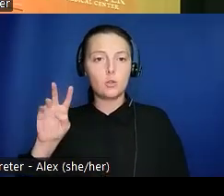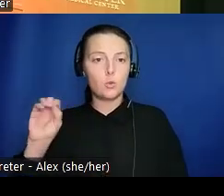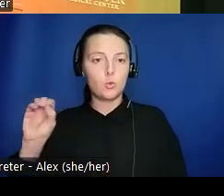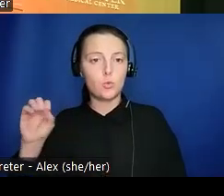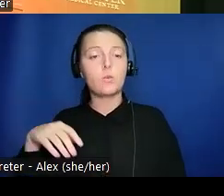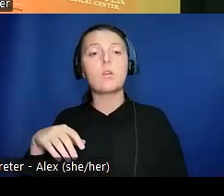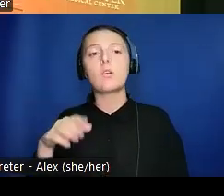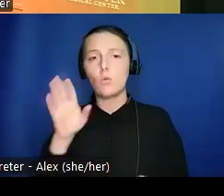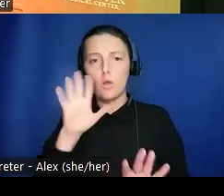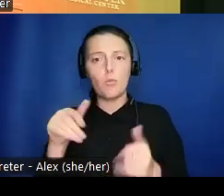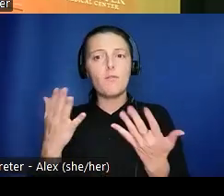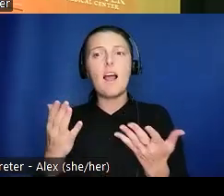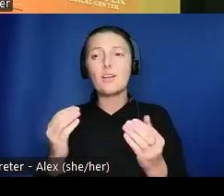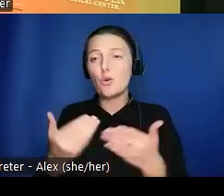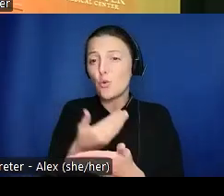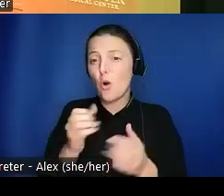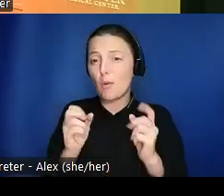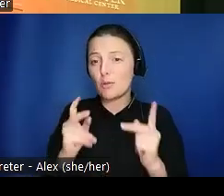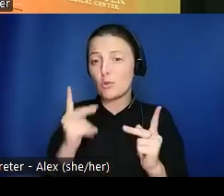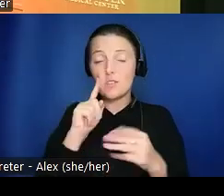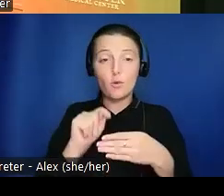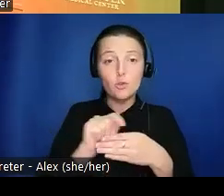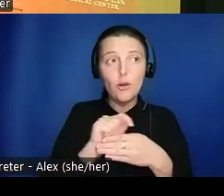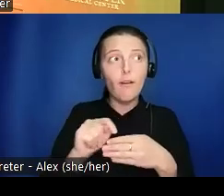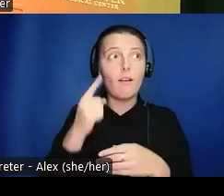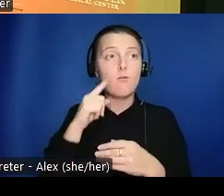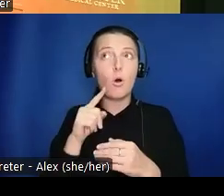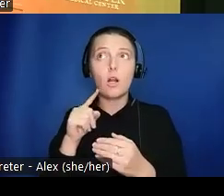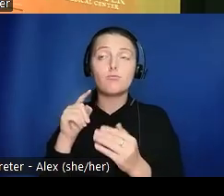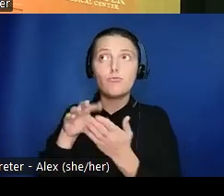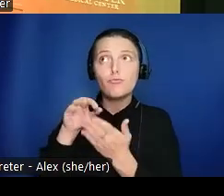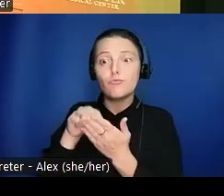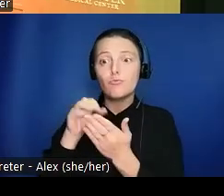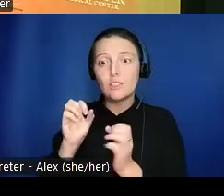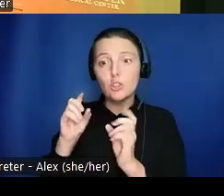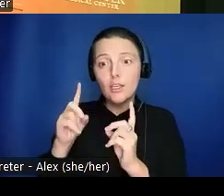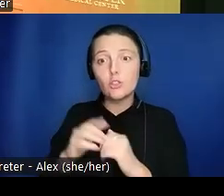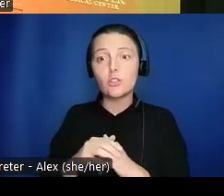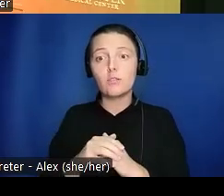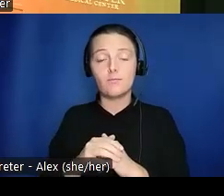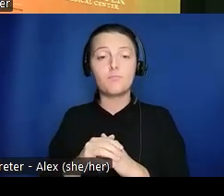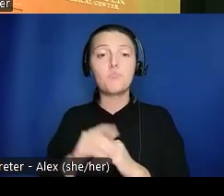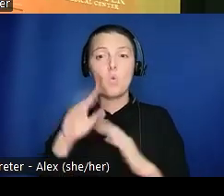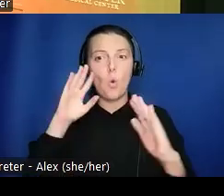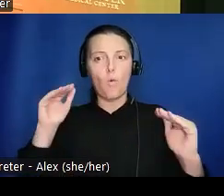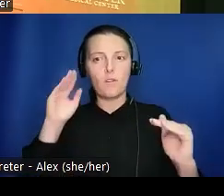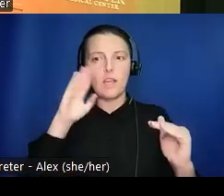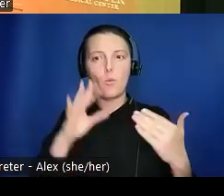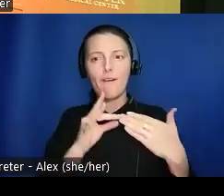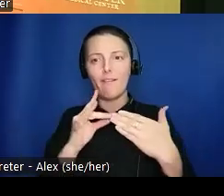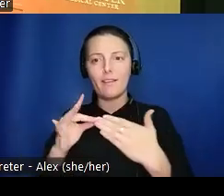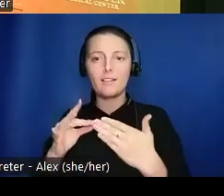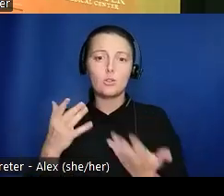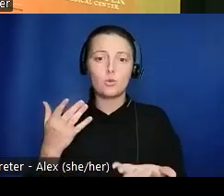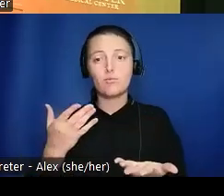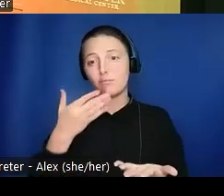for training and education. And hopefully that will also lead to better and more supervision